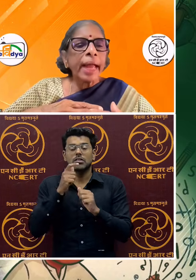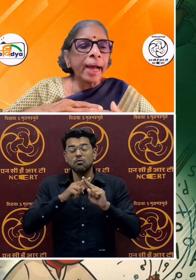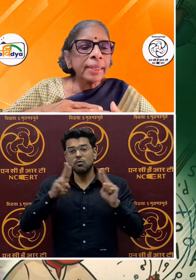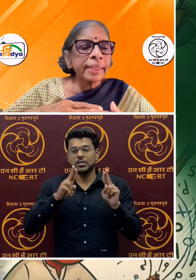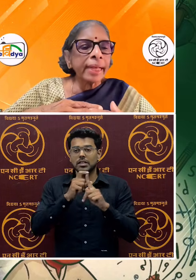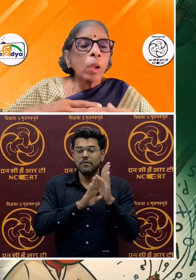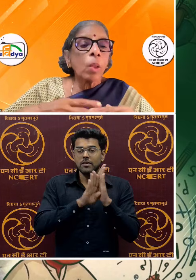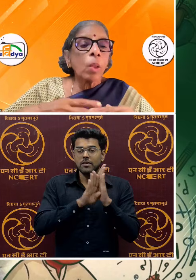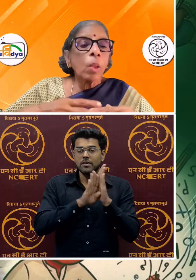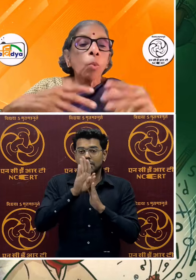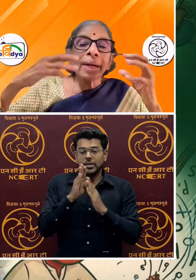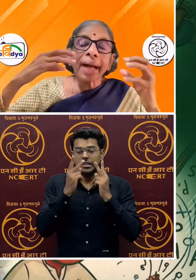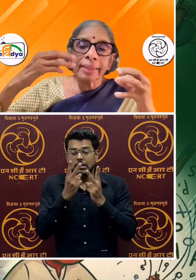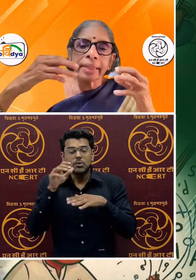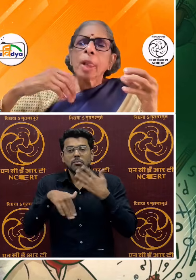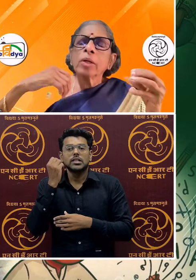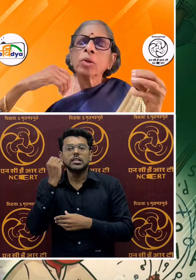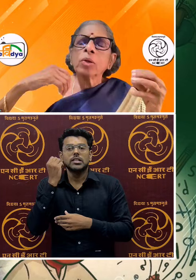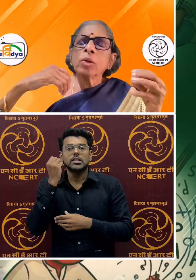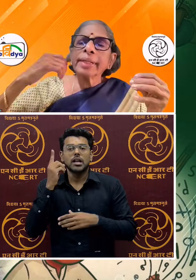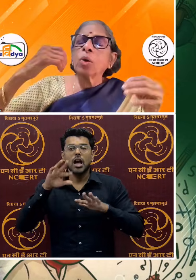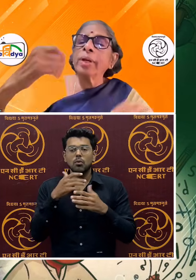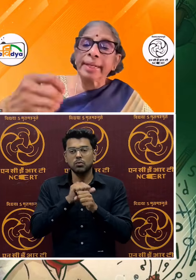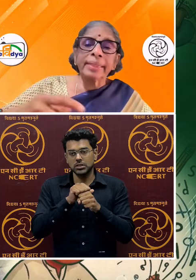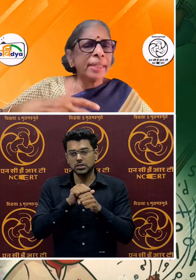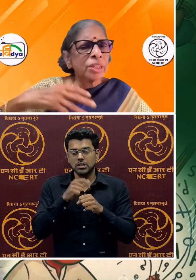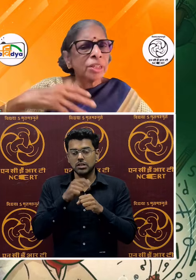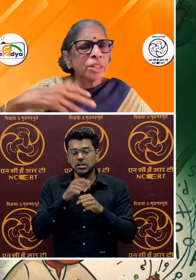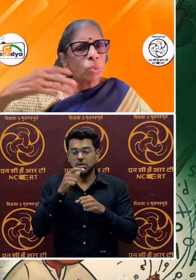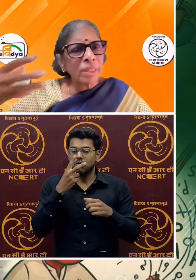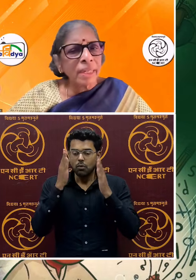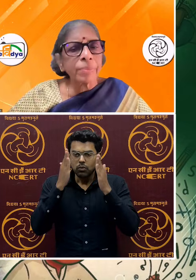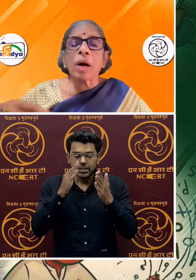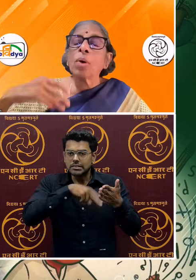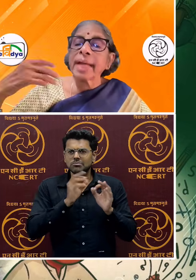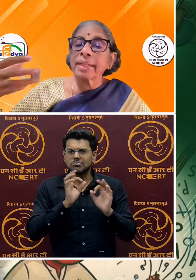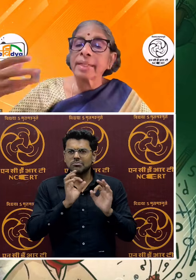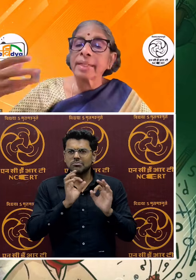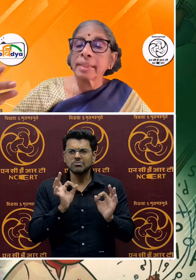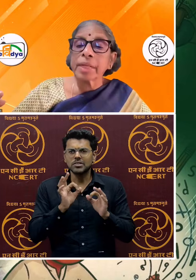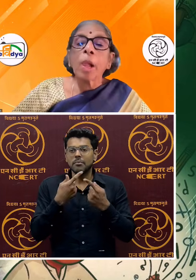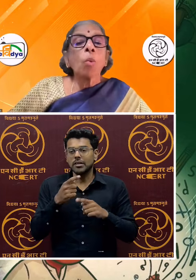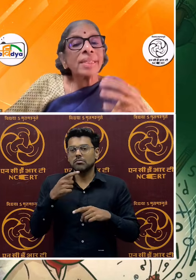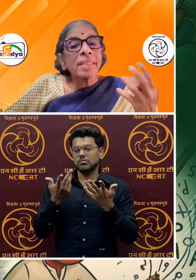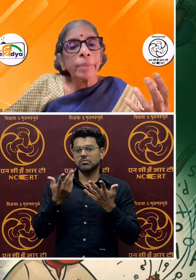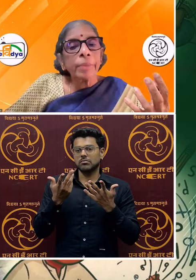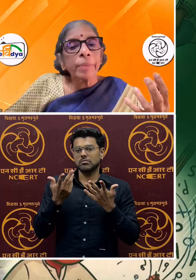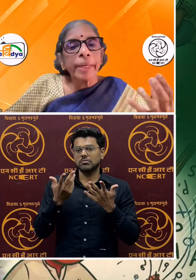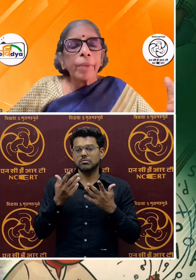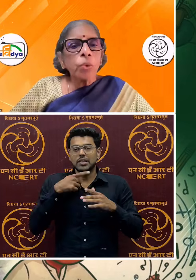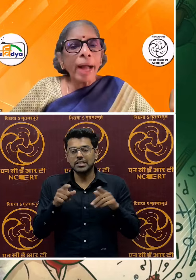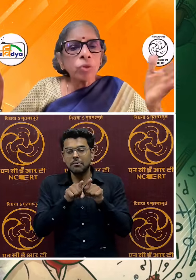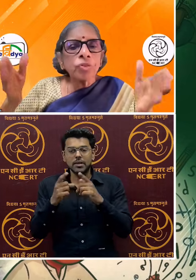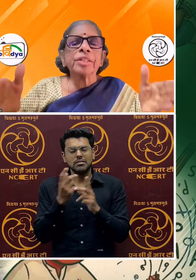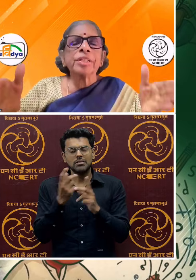holistically and understand what are the things. Don't think only reading. Teach him what synonyms are, what antonyms are, what is a